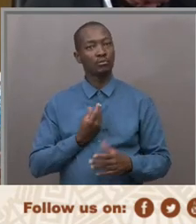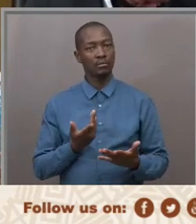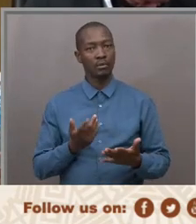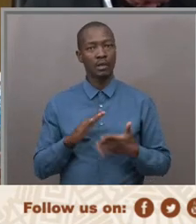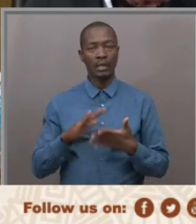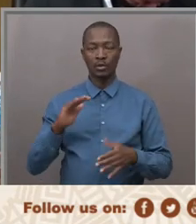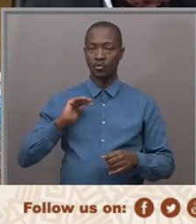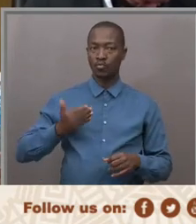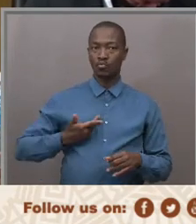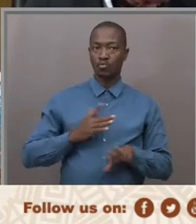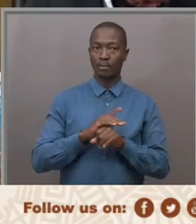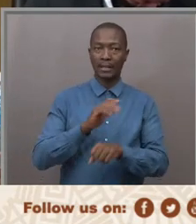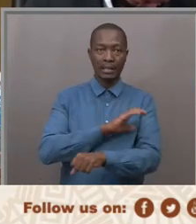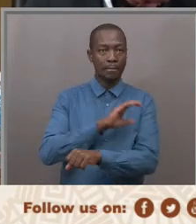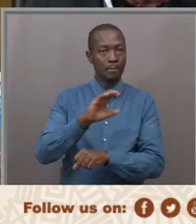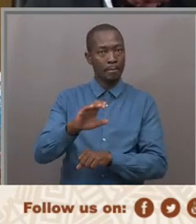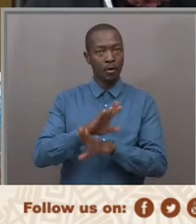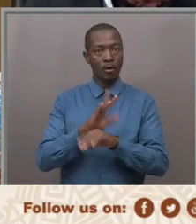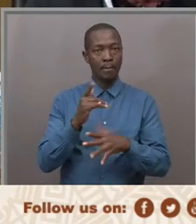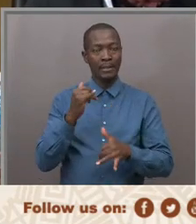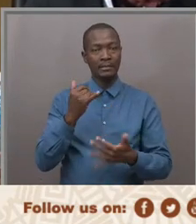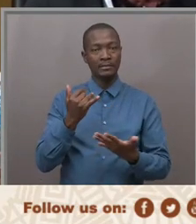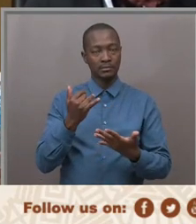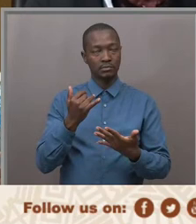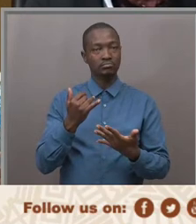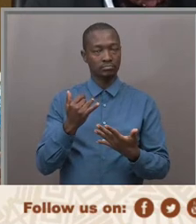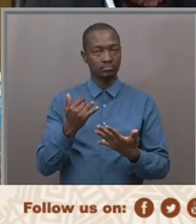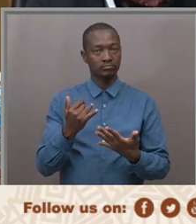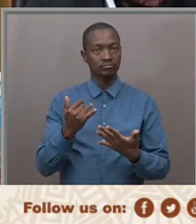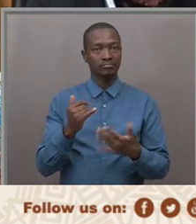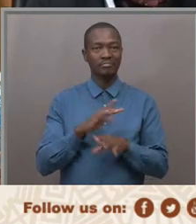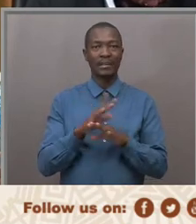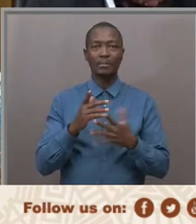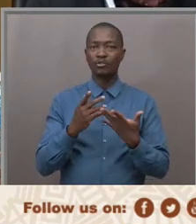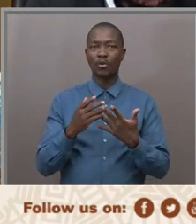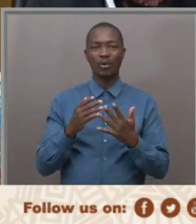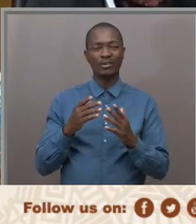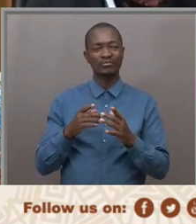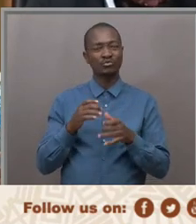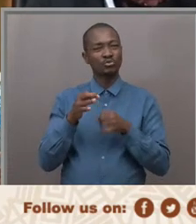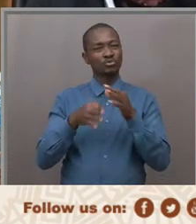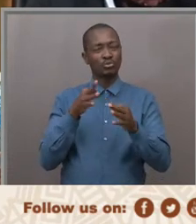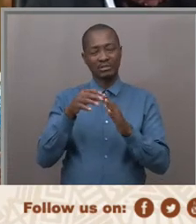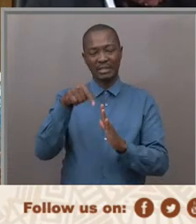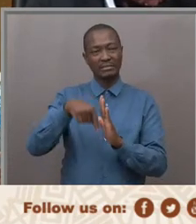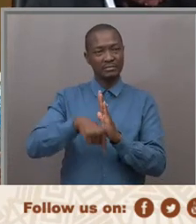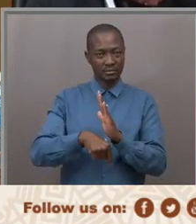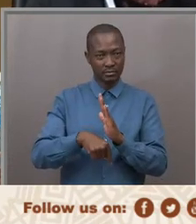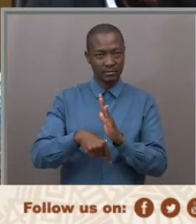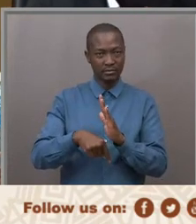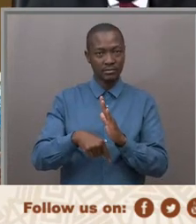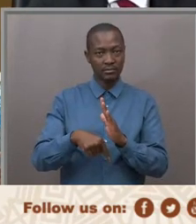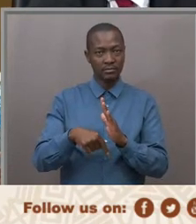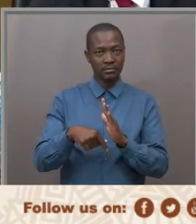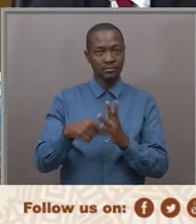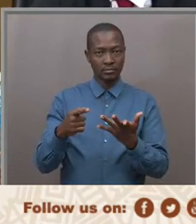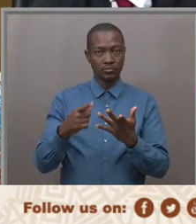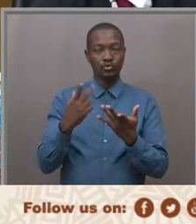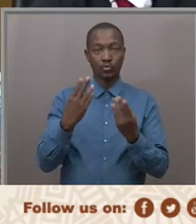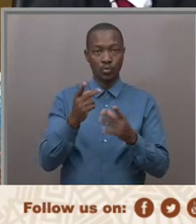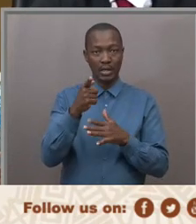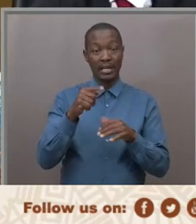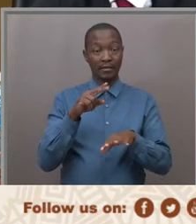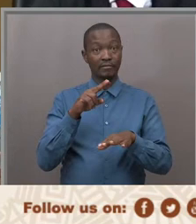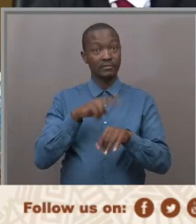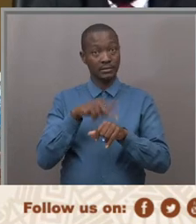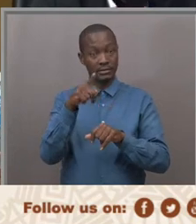women empowerment initiatives. I'm not going to take you through the breakdown of these numbers. You will have time to go